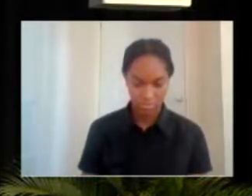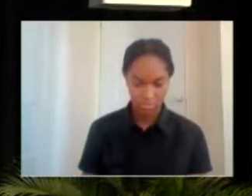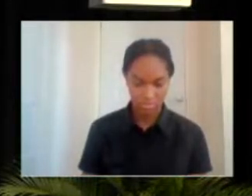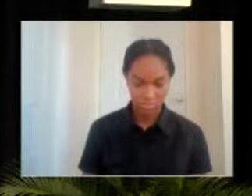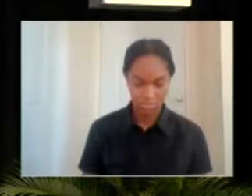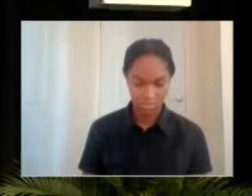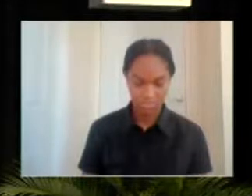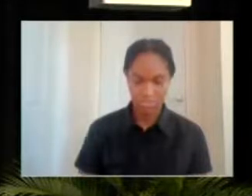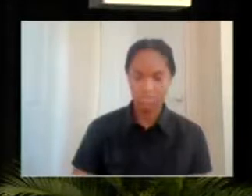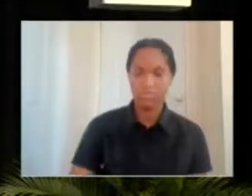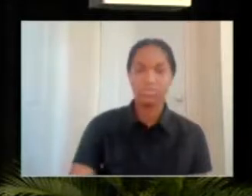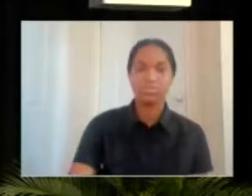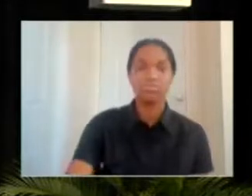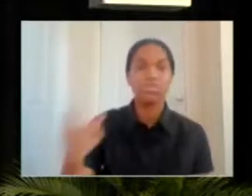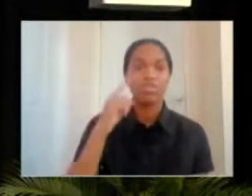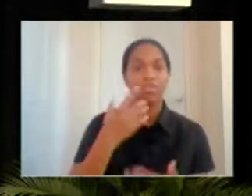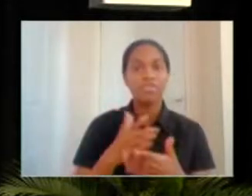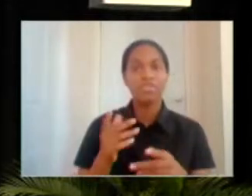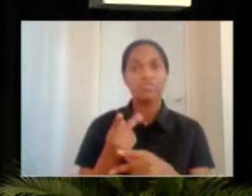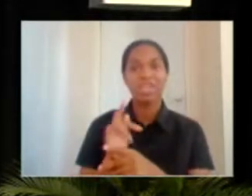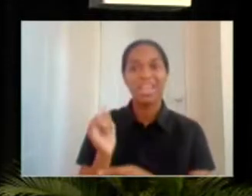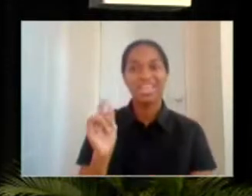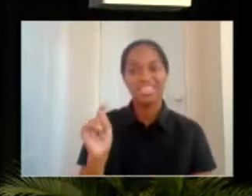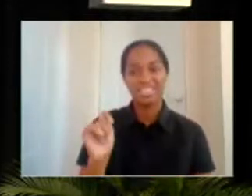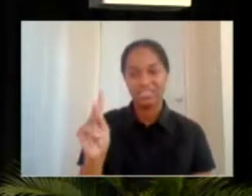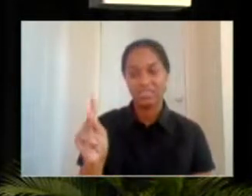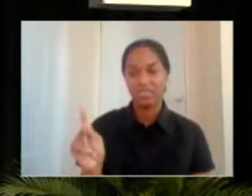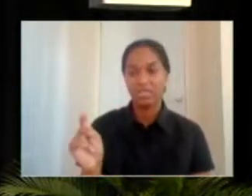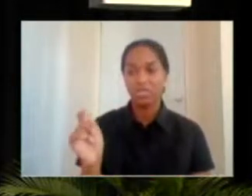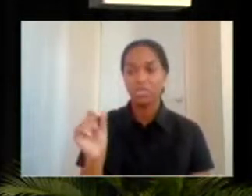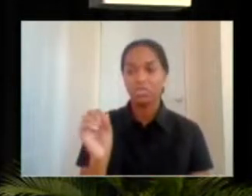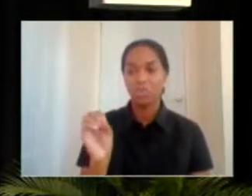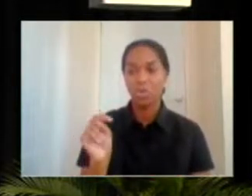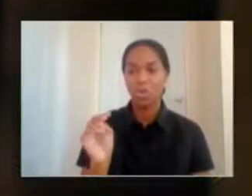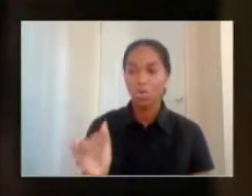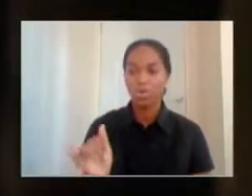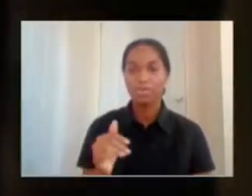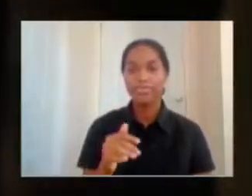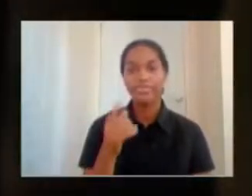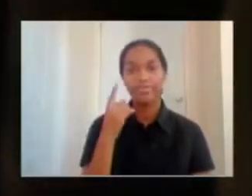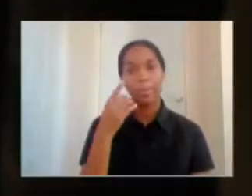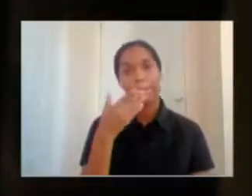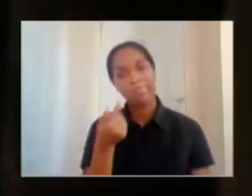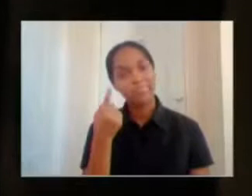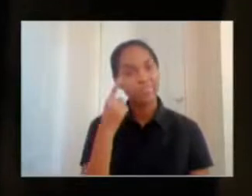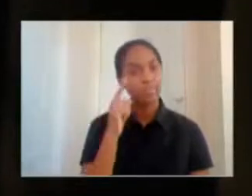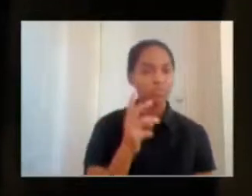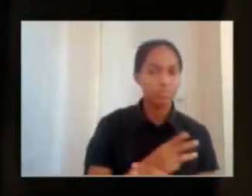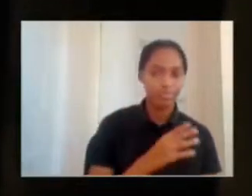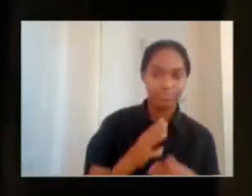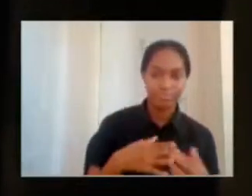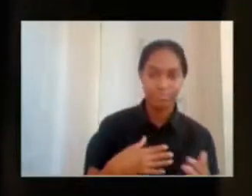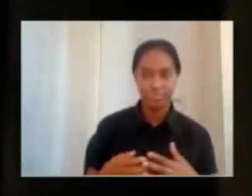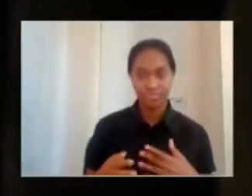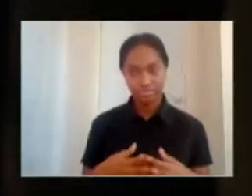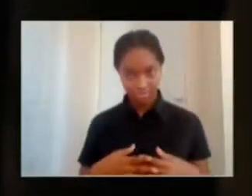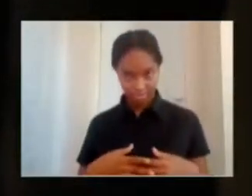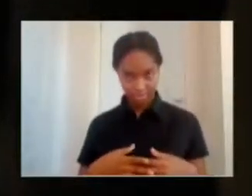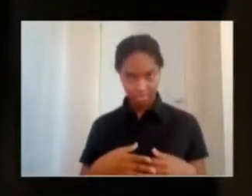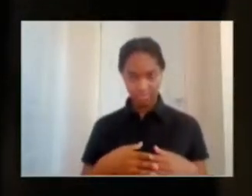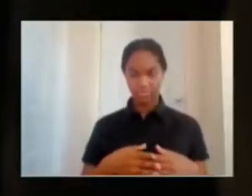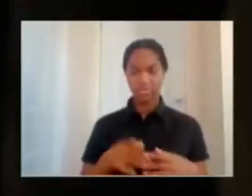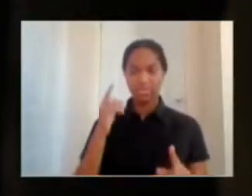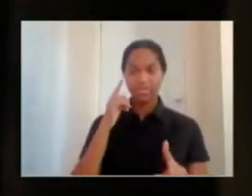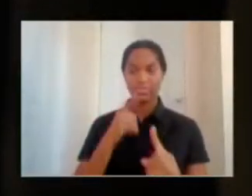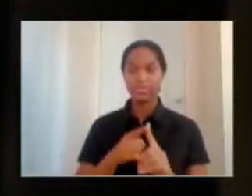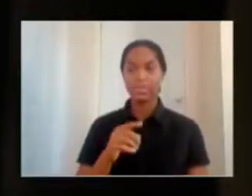finished products like televisions, Sony, for better or for worse, aims at medium